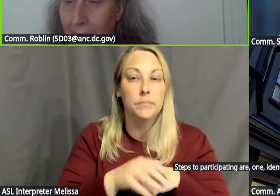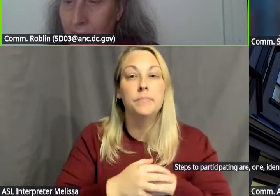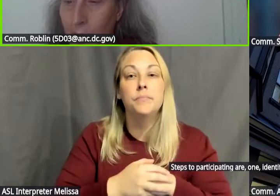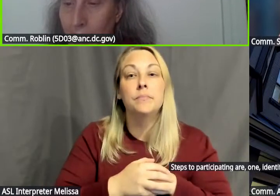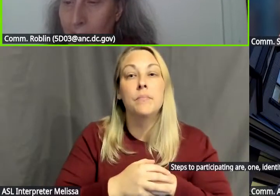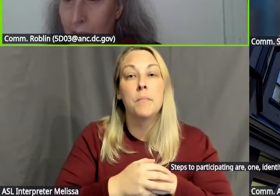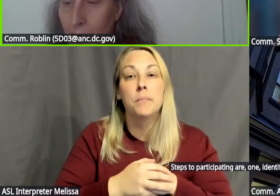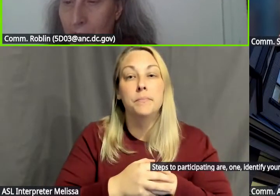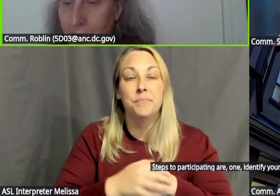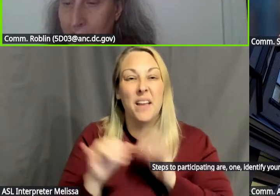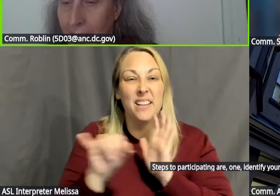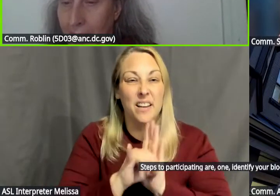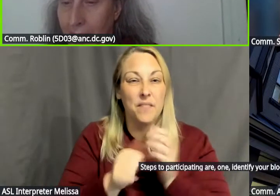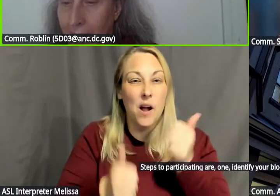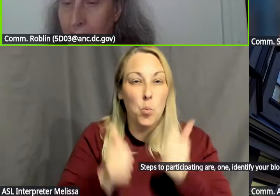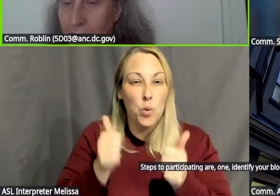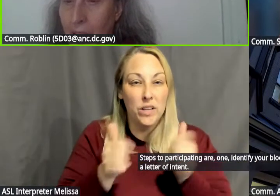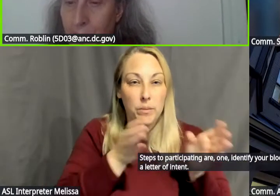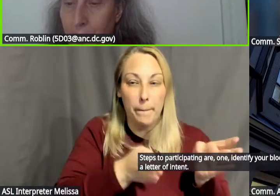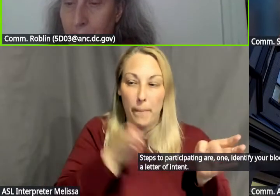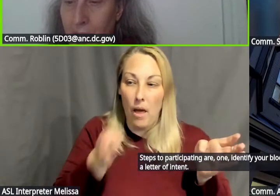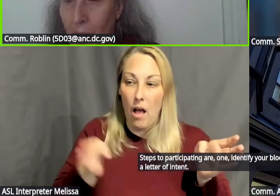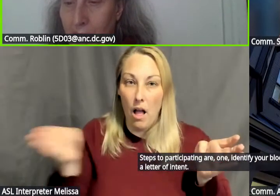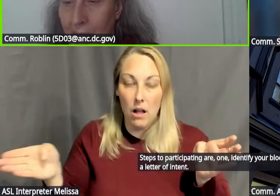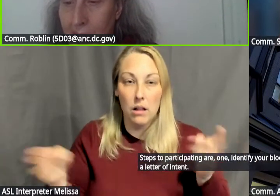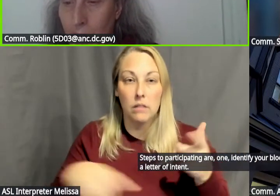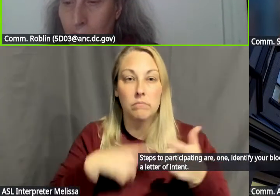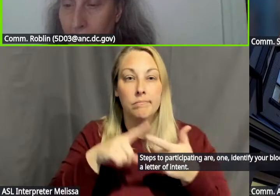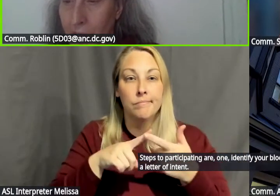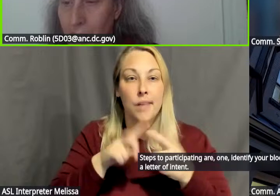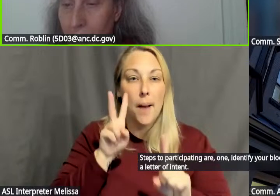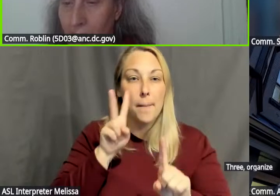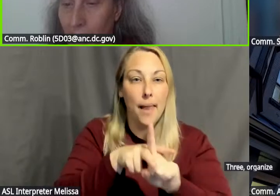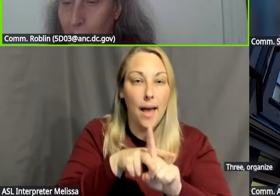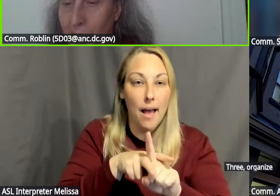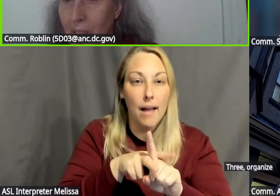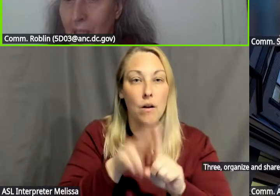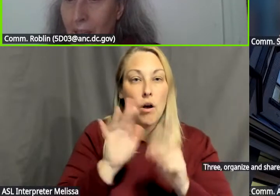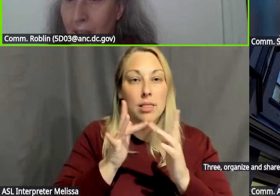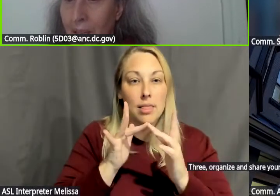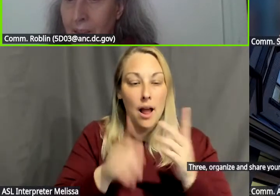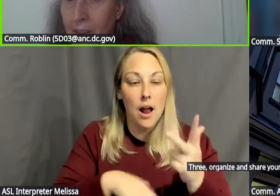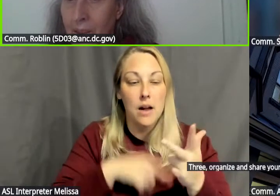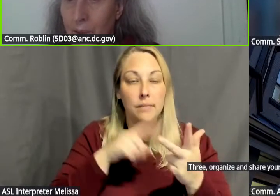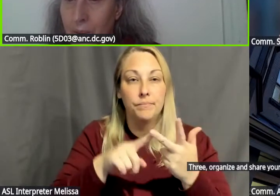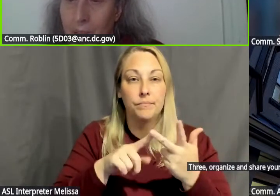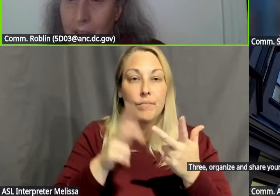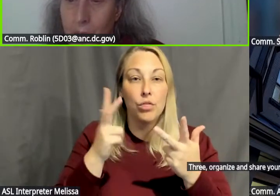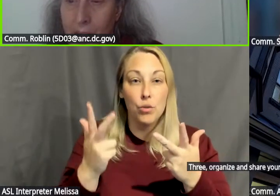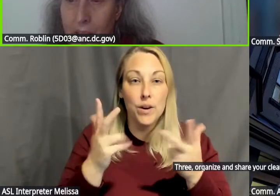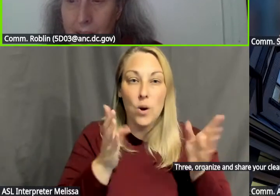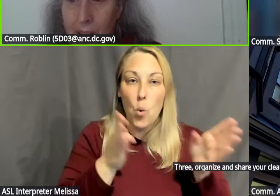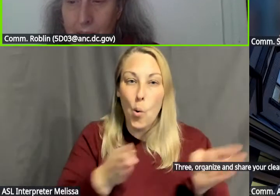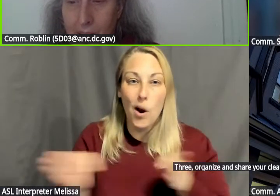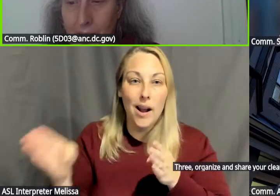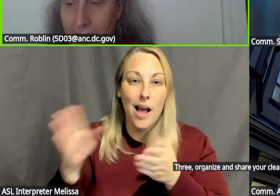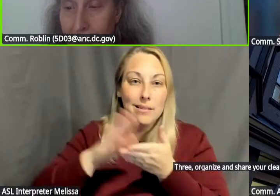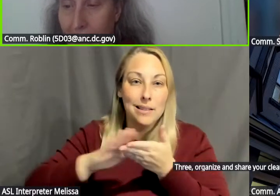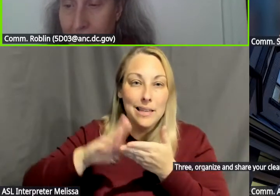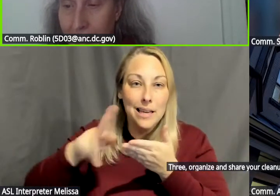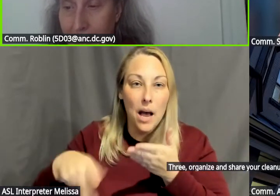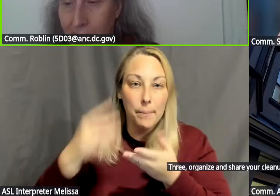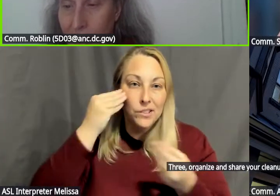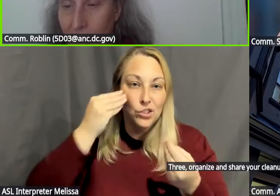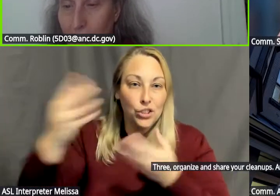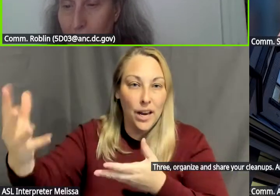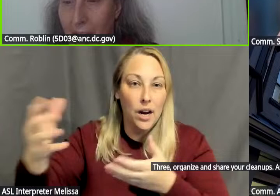online. There's a letter of intent. 3, organize and share your cleanups. And then you get a sign